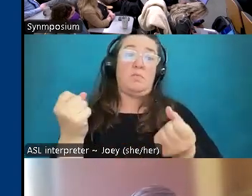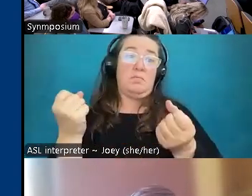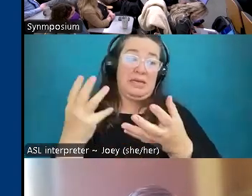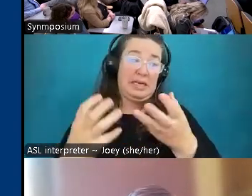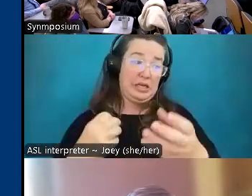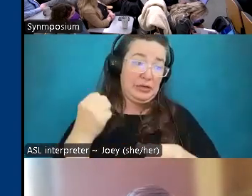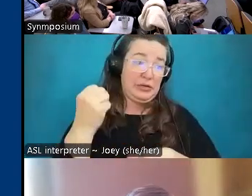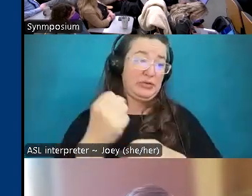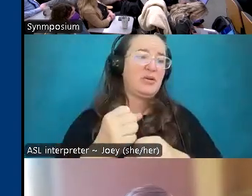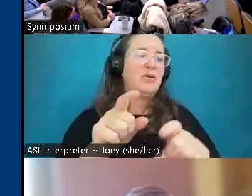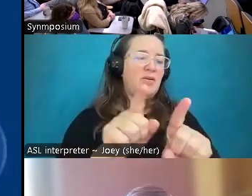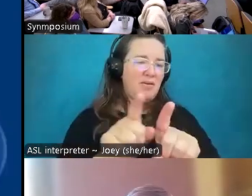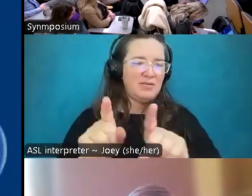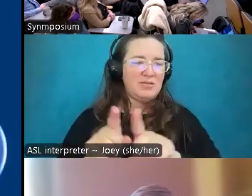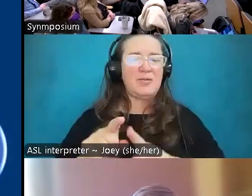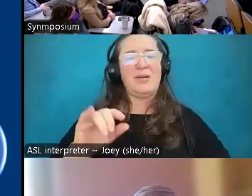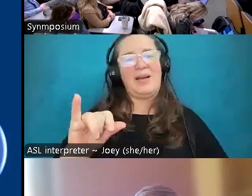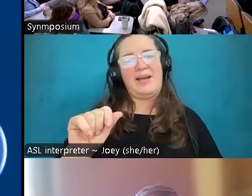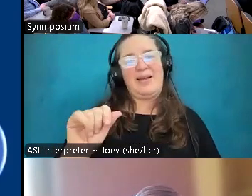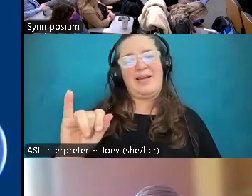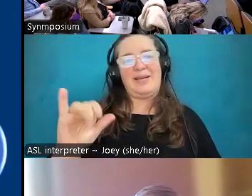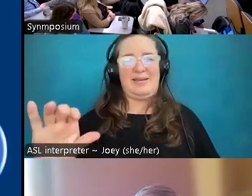Could I have the next slide?